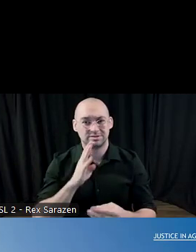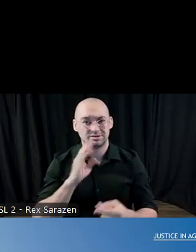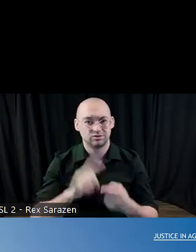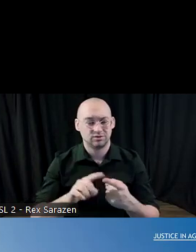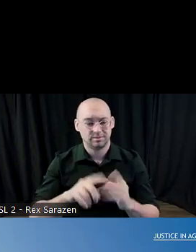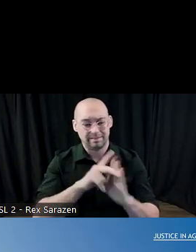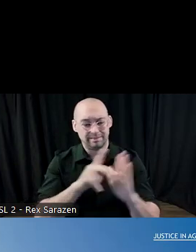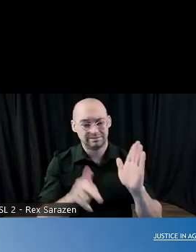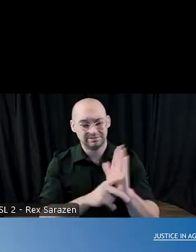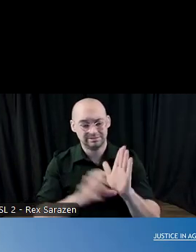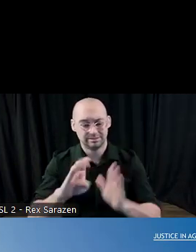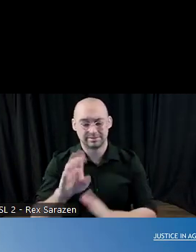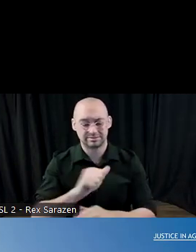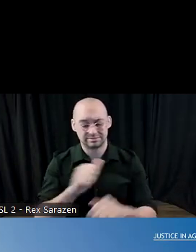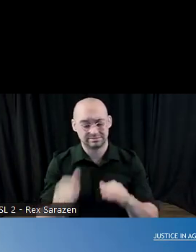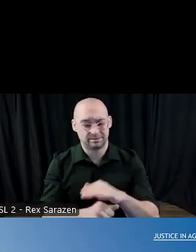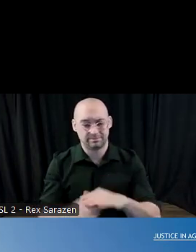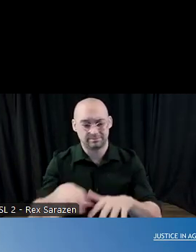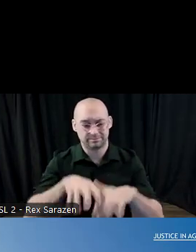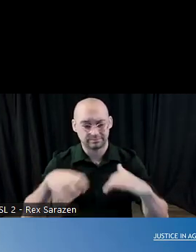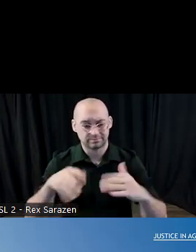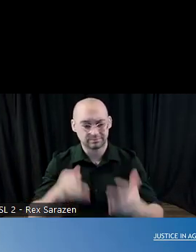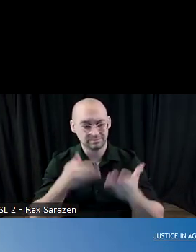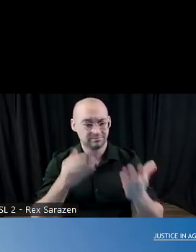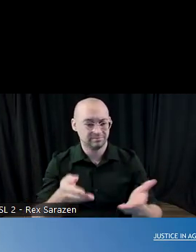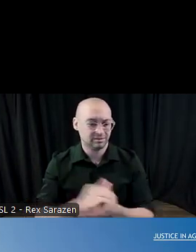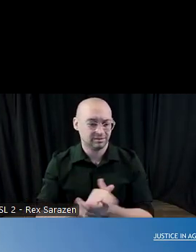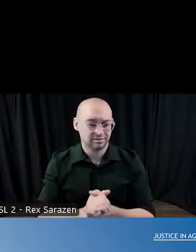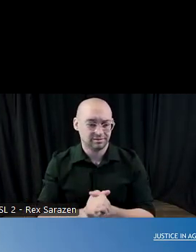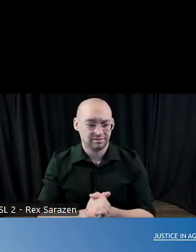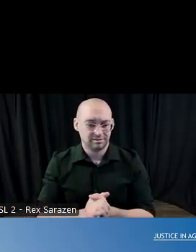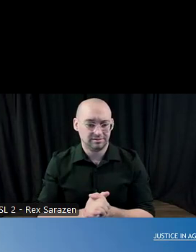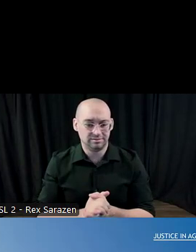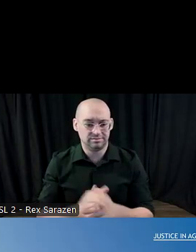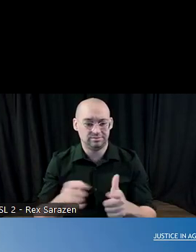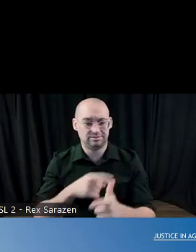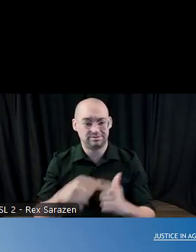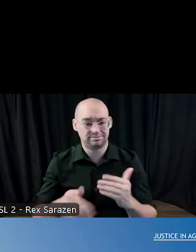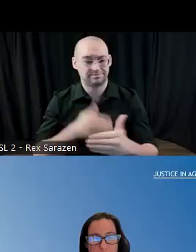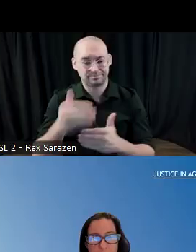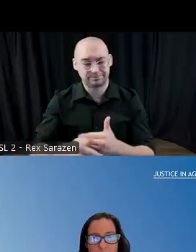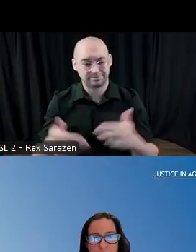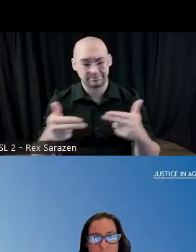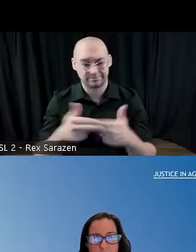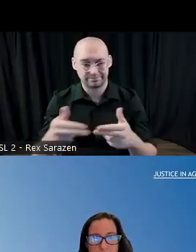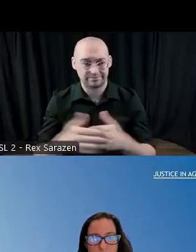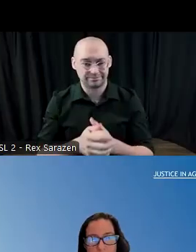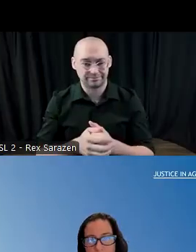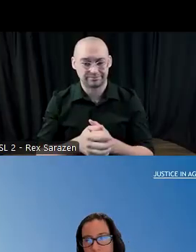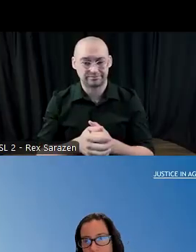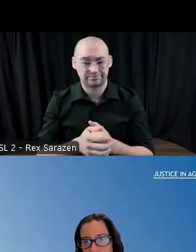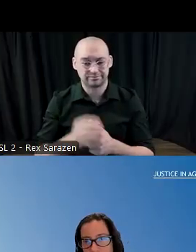HCBS subcommittee had recommended. And then if you could go to the next slide.